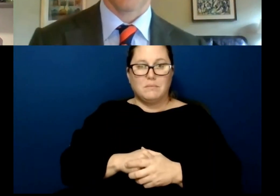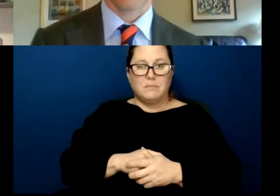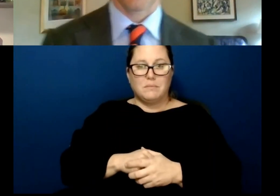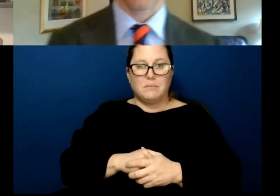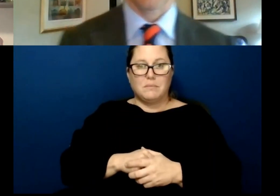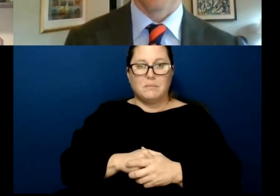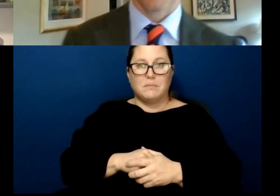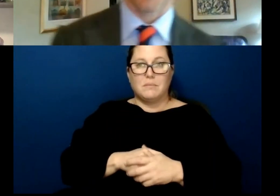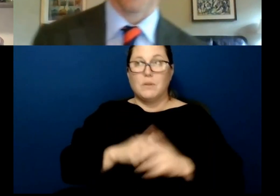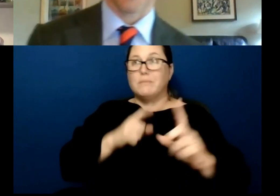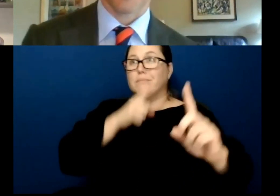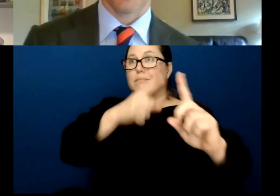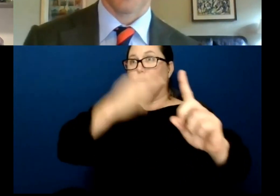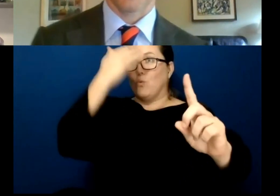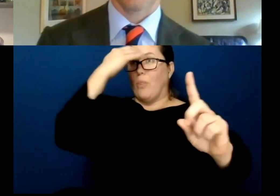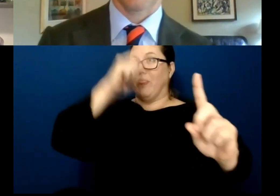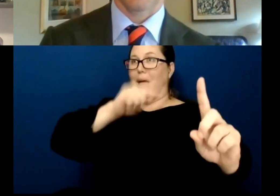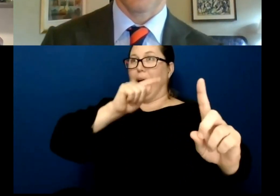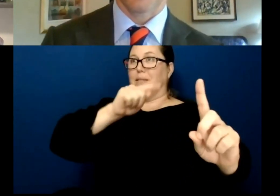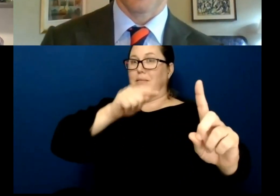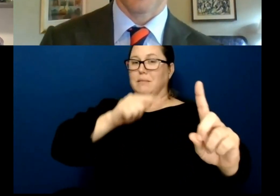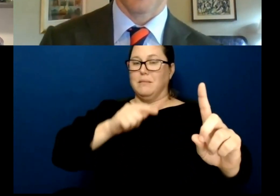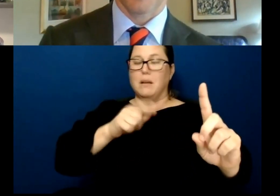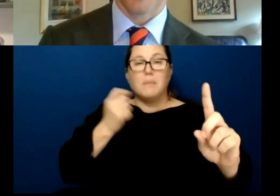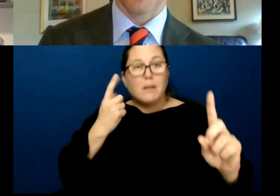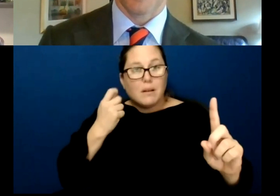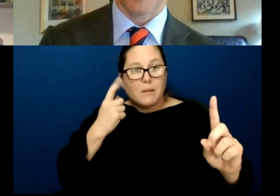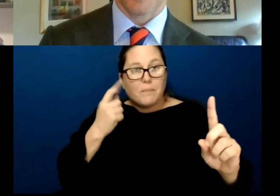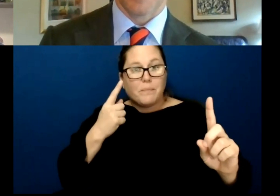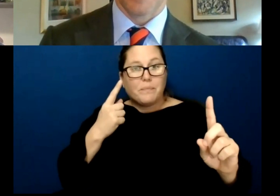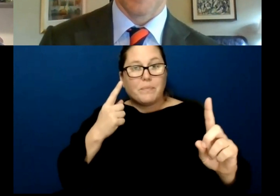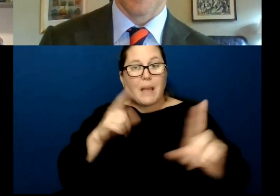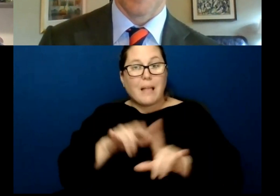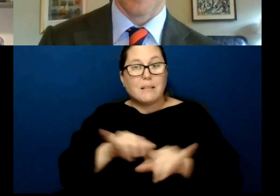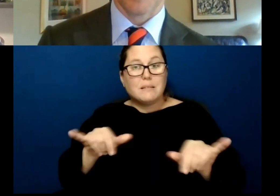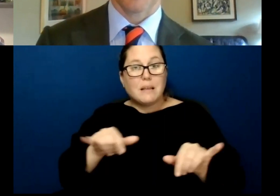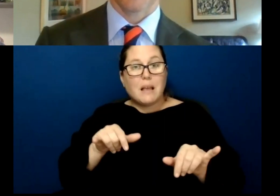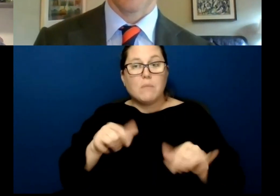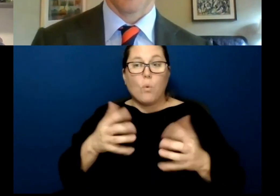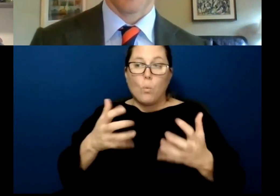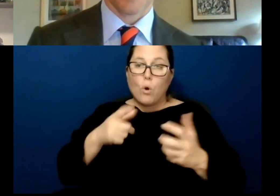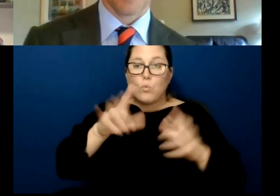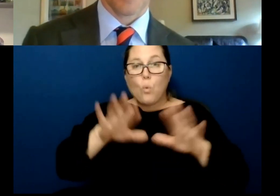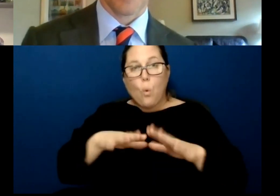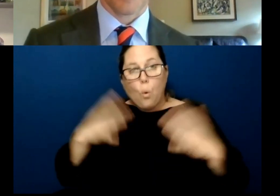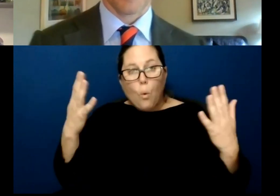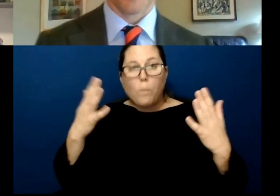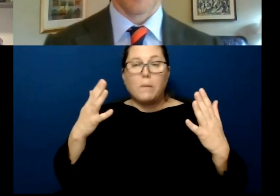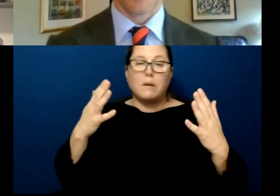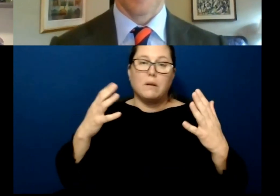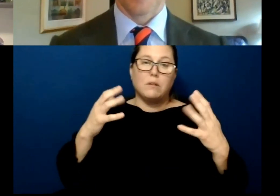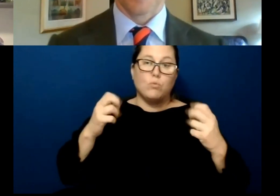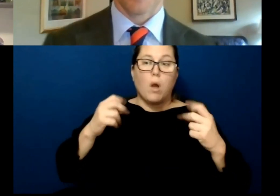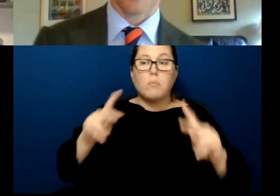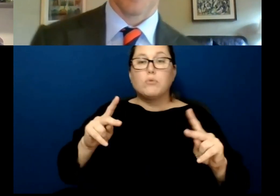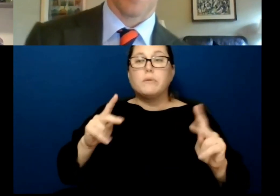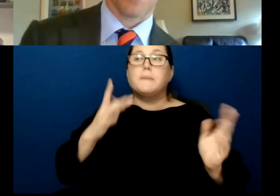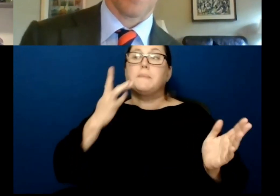of where you're going. At the same time, you do want to be open to opportunities and, do other things